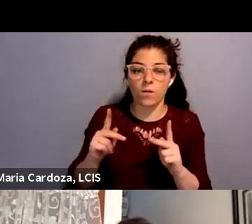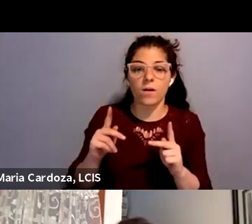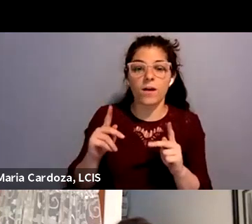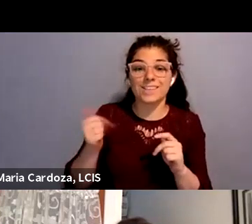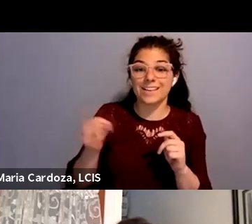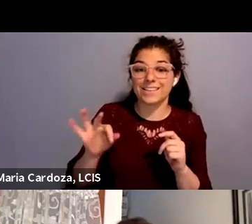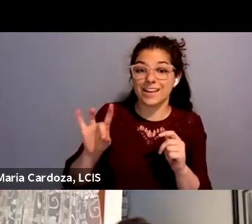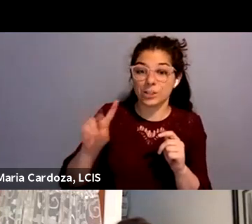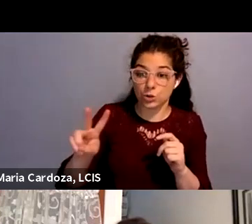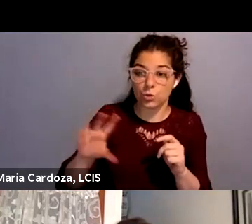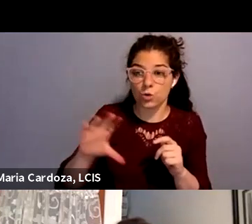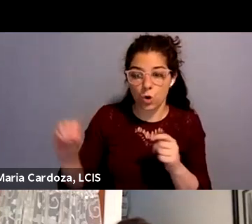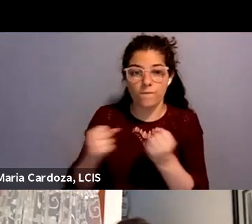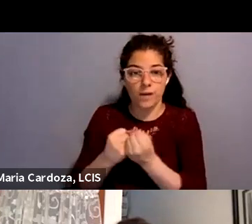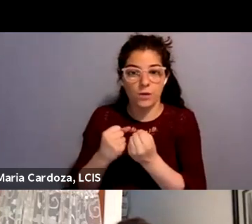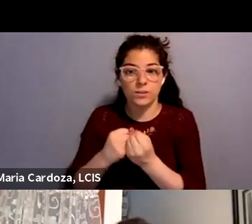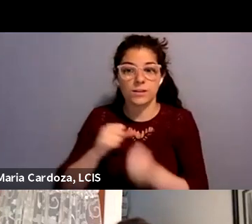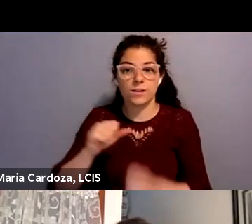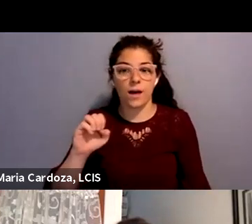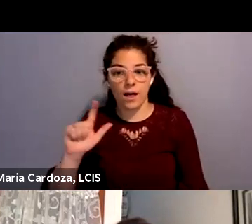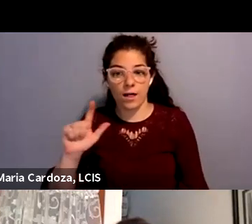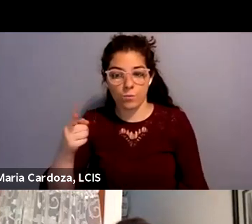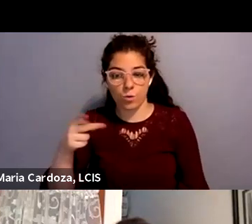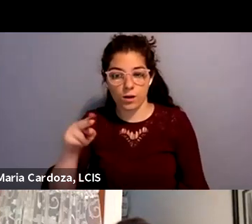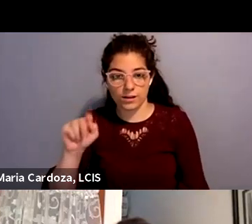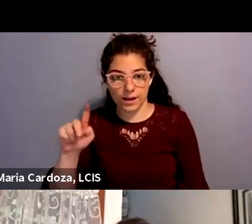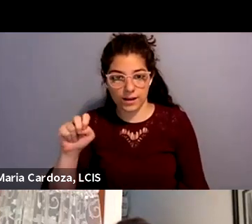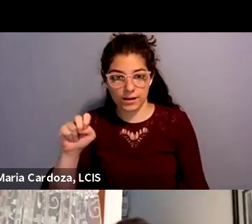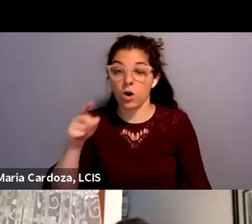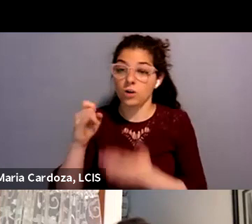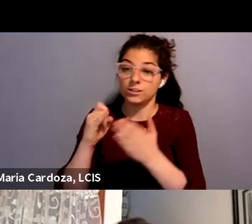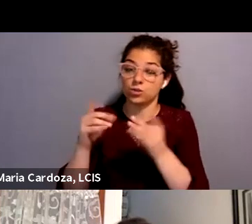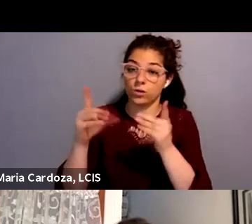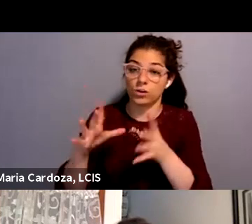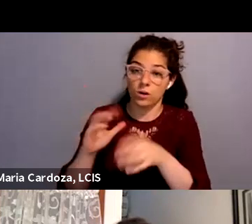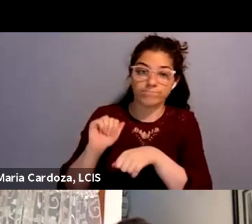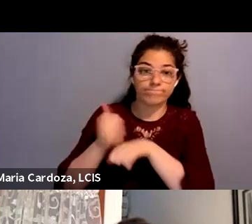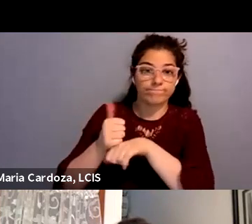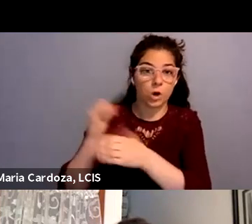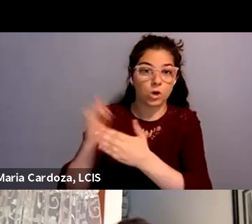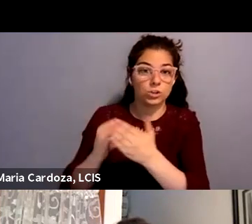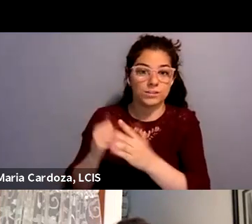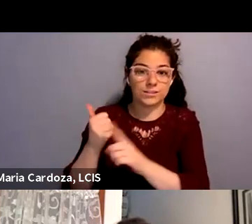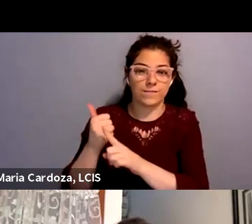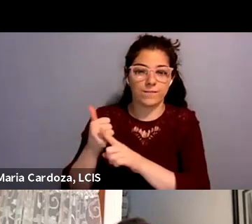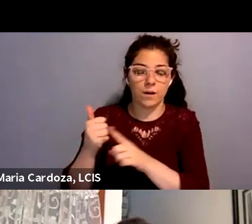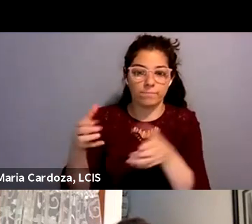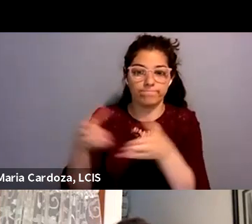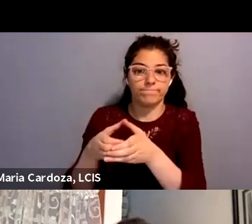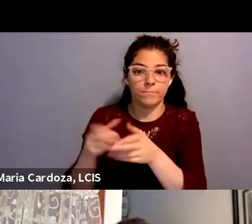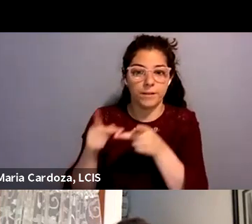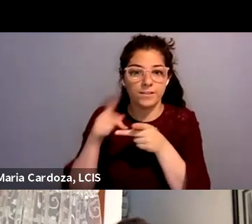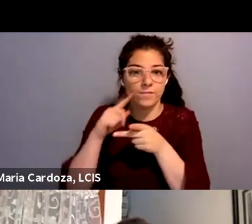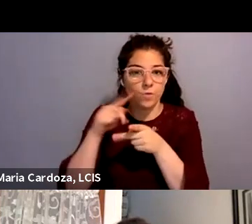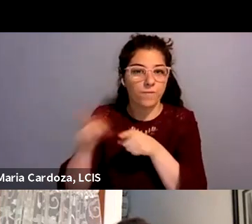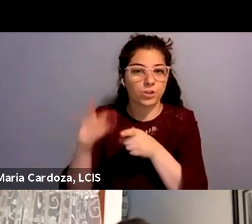1982, she co-founded El Puente. As El Puente's artistic director, she developed El Puente Arts, which is a premier hub for professional arts training for